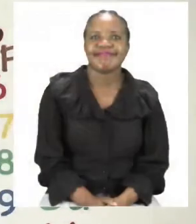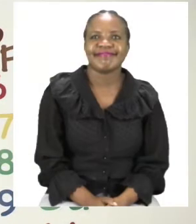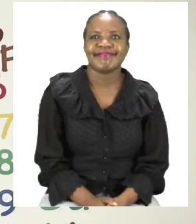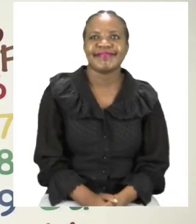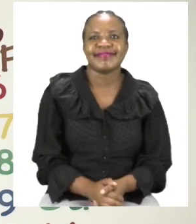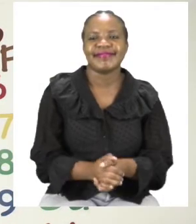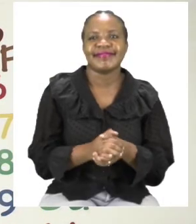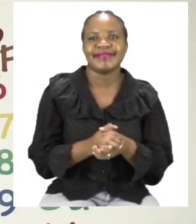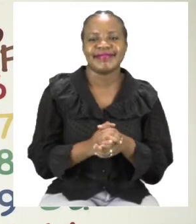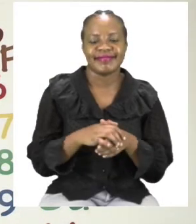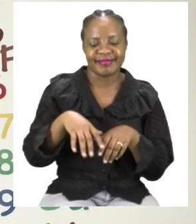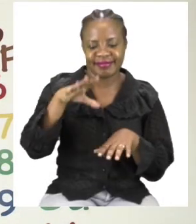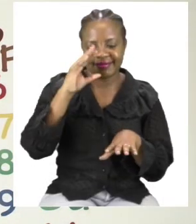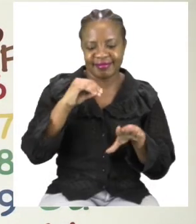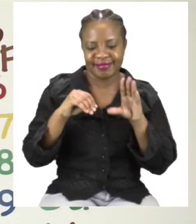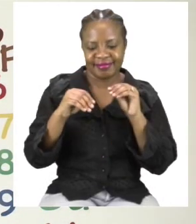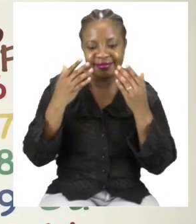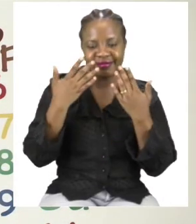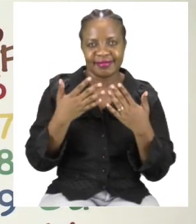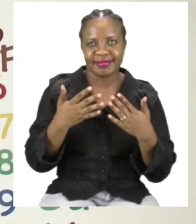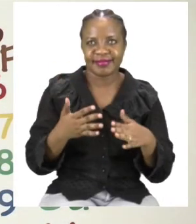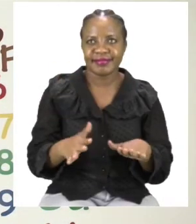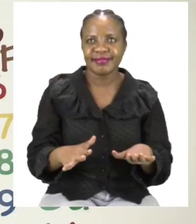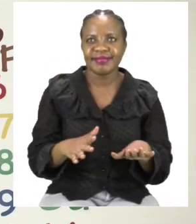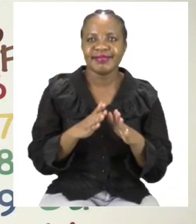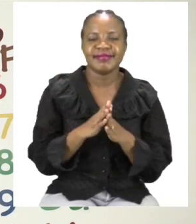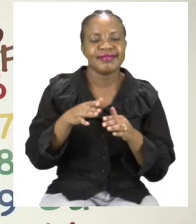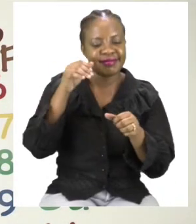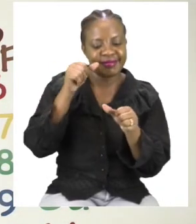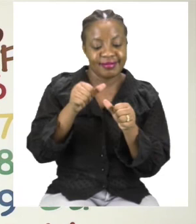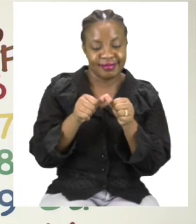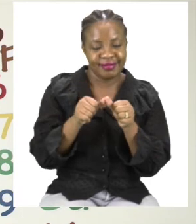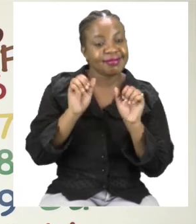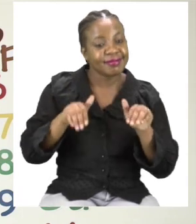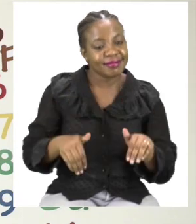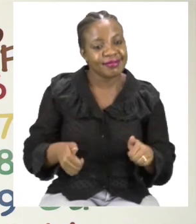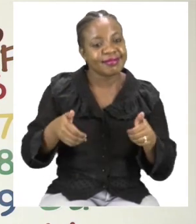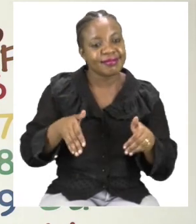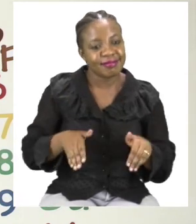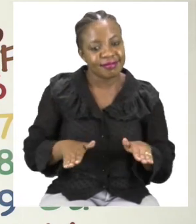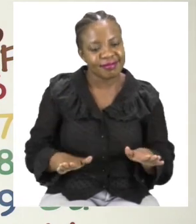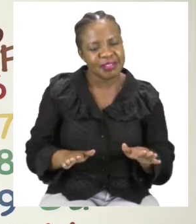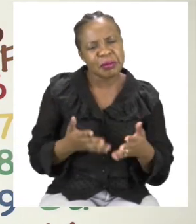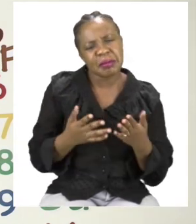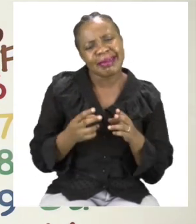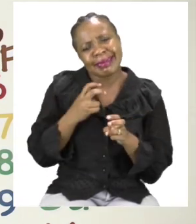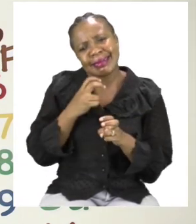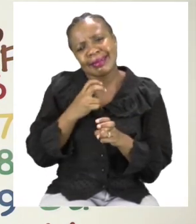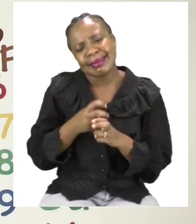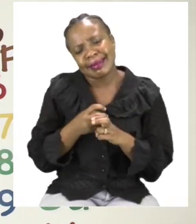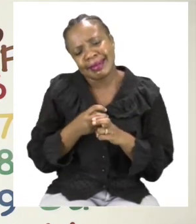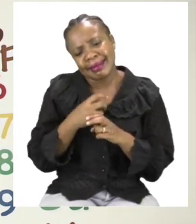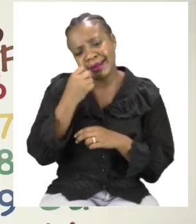We have now come to the end of our lesson, and remember, boys and girls, if something is too difficult or you